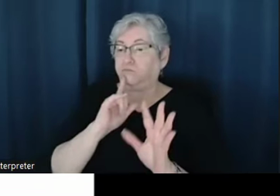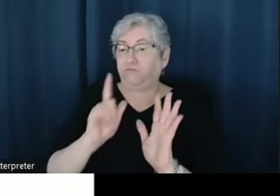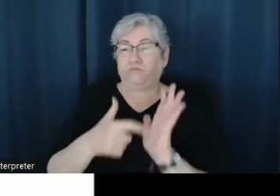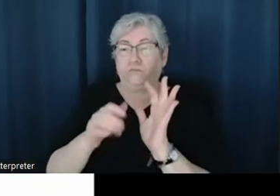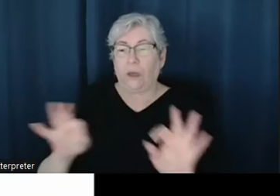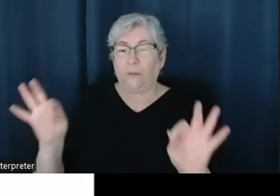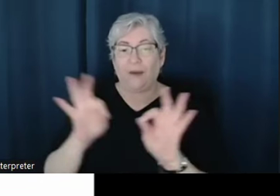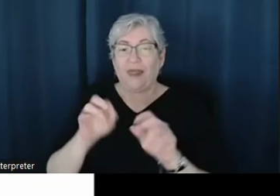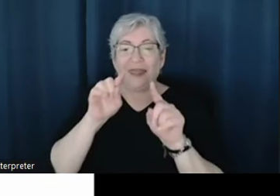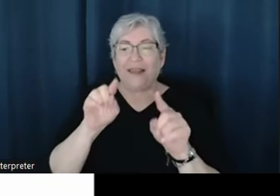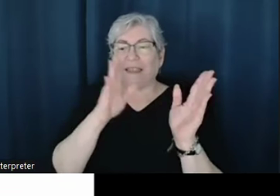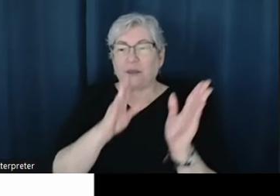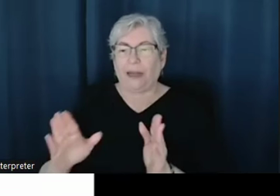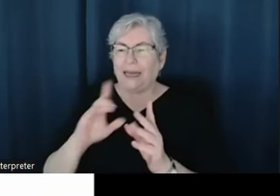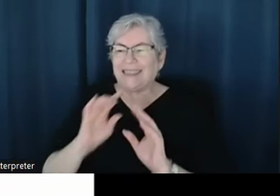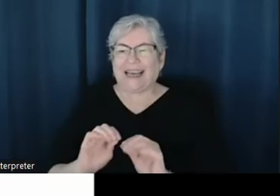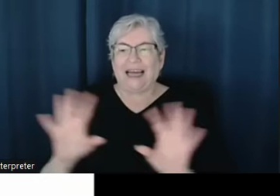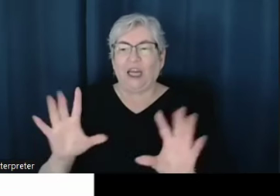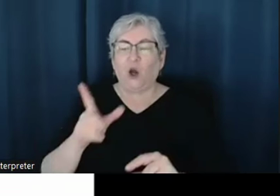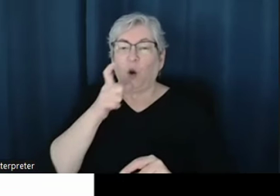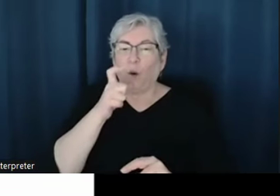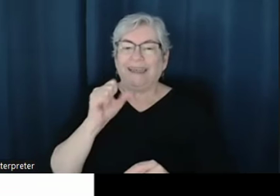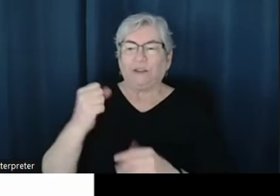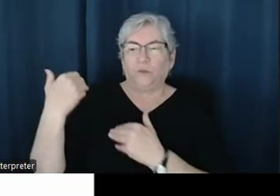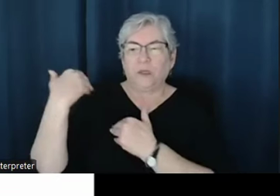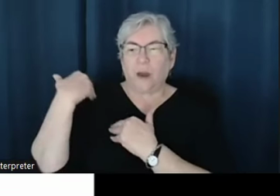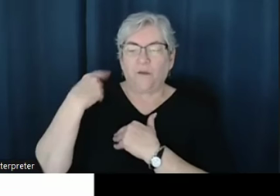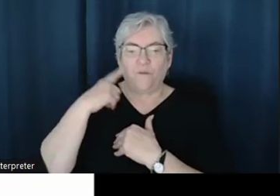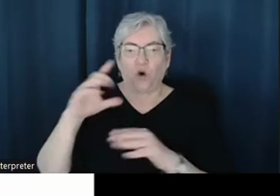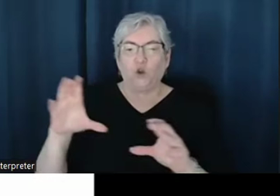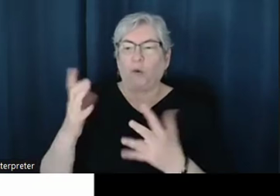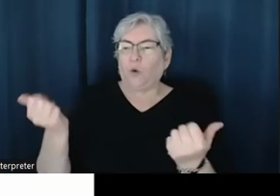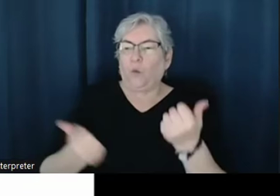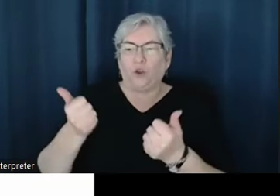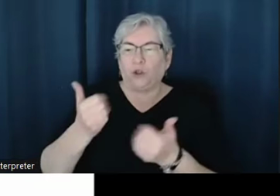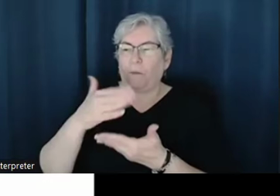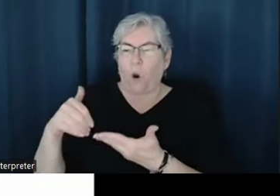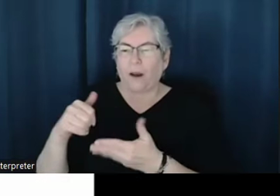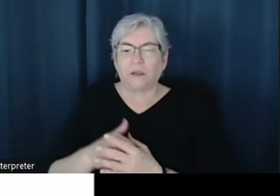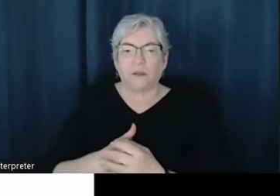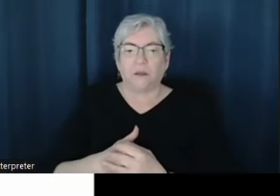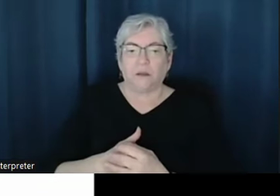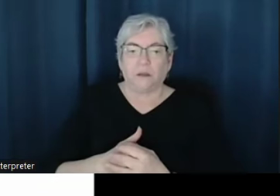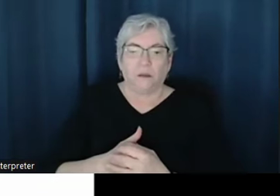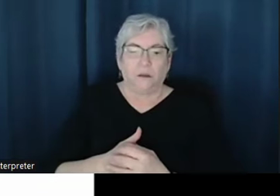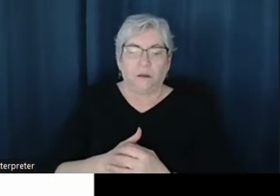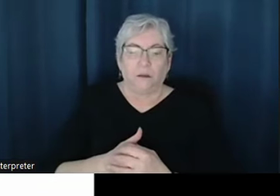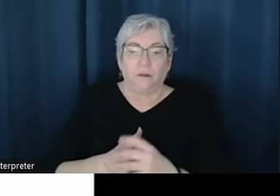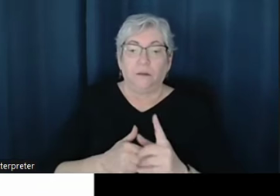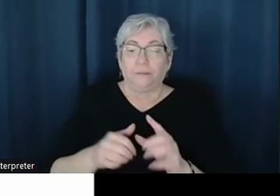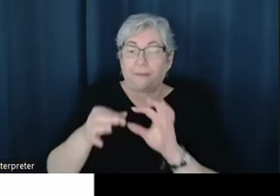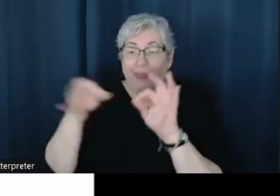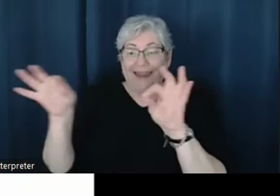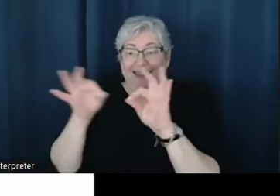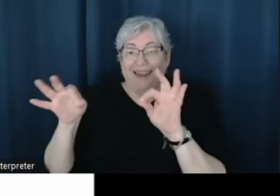this plan is explicit about who is responsible for doing what. And in the language